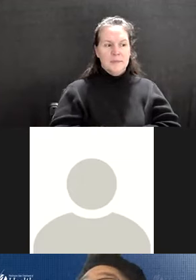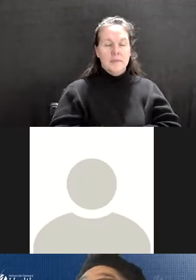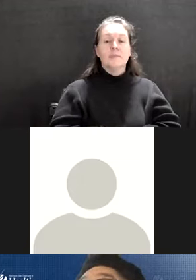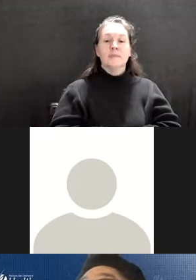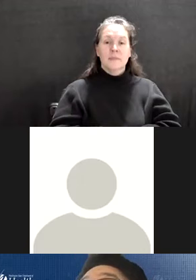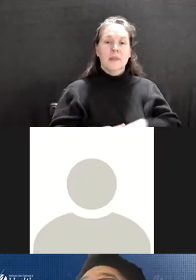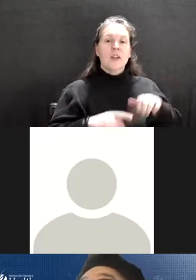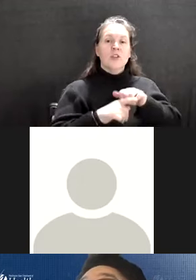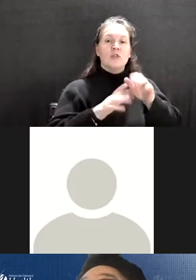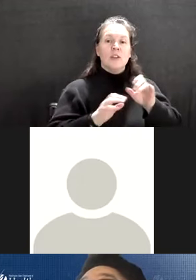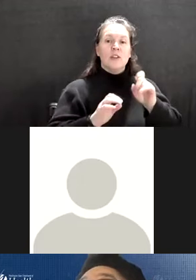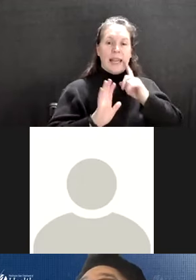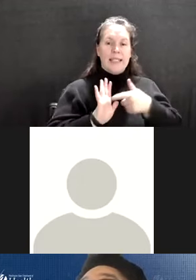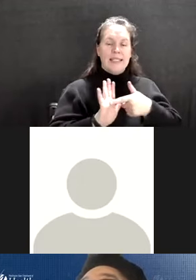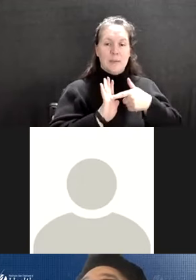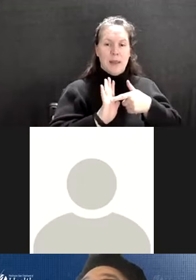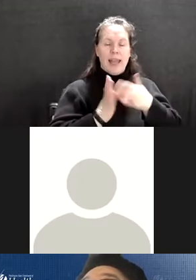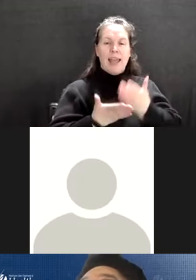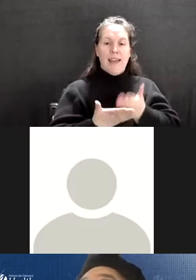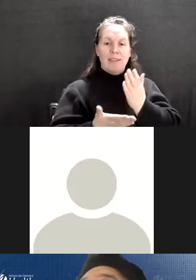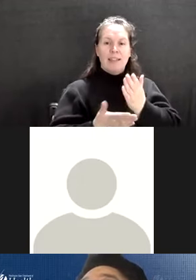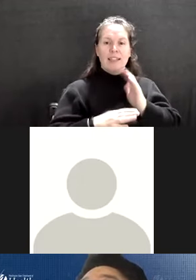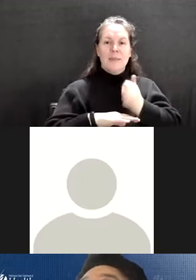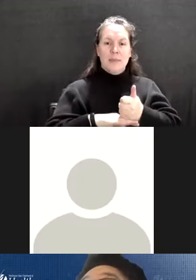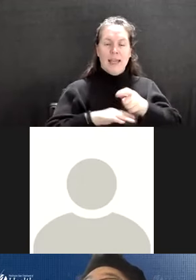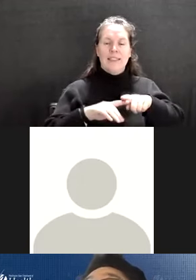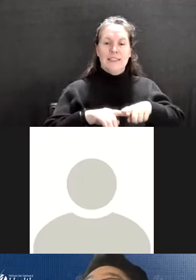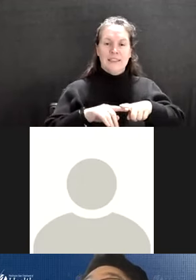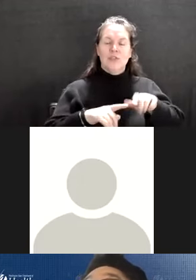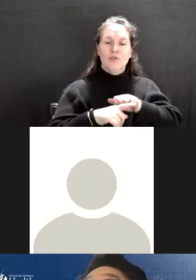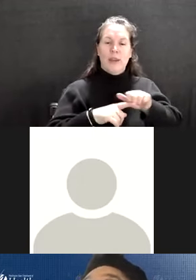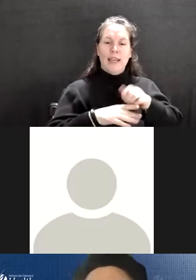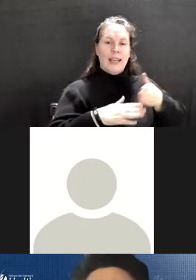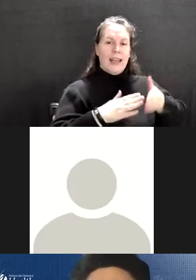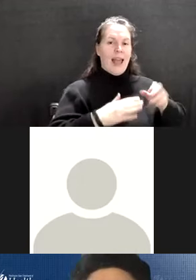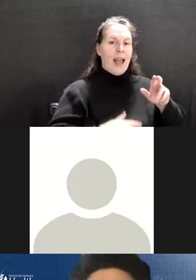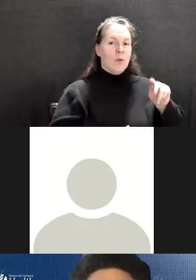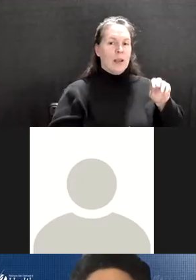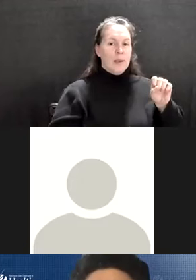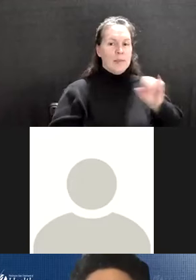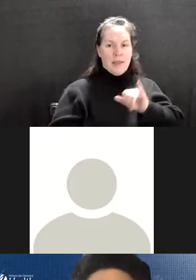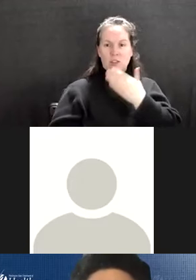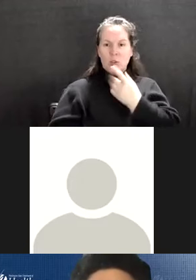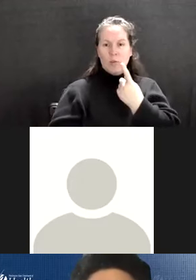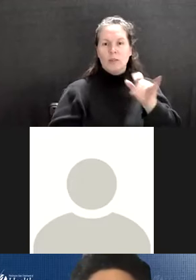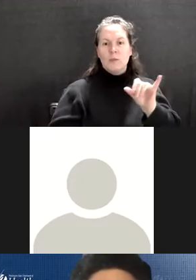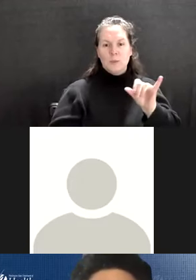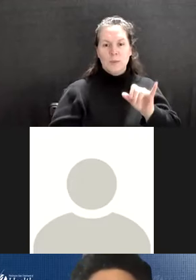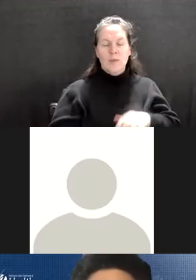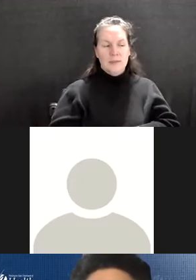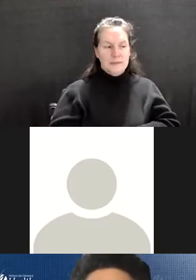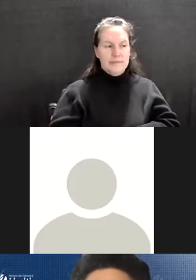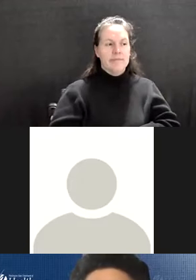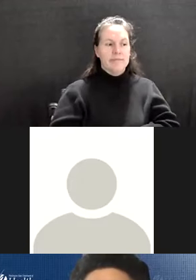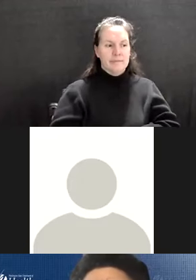Trainers that can display evidence-based training outcomes. That's a good one as well.